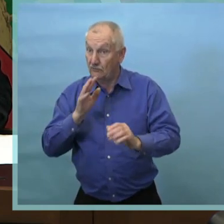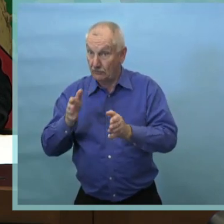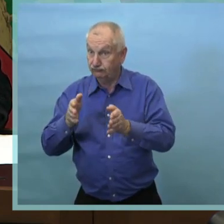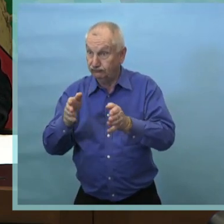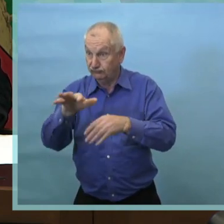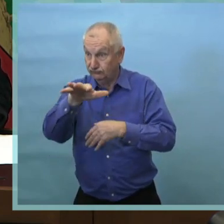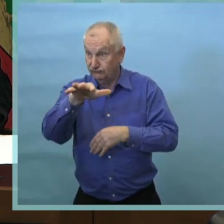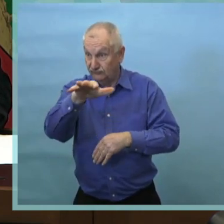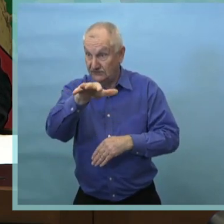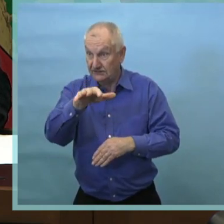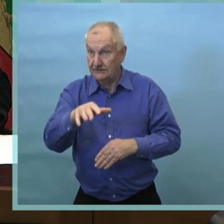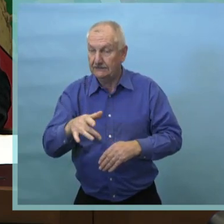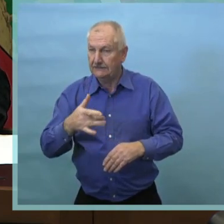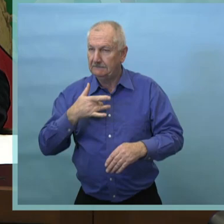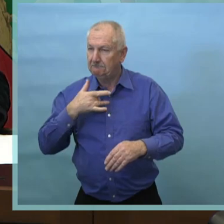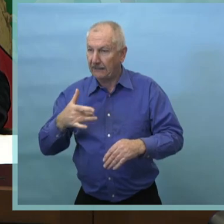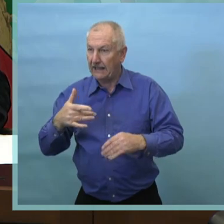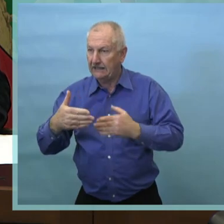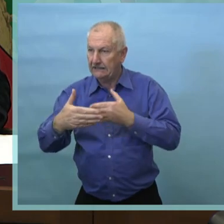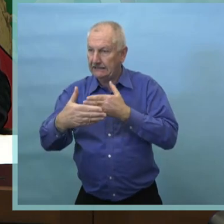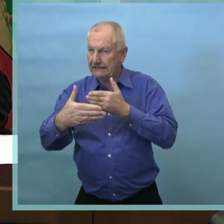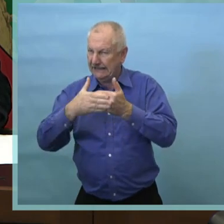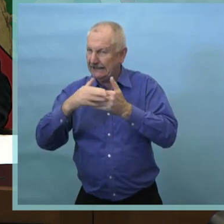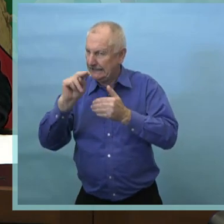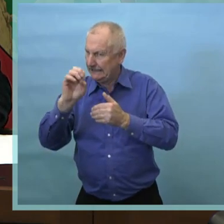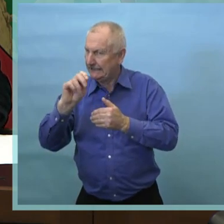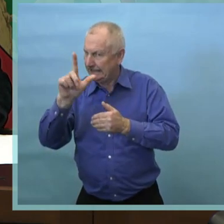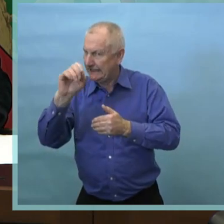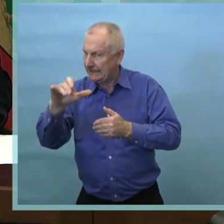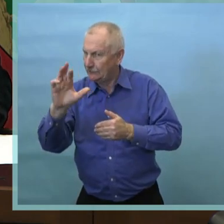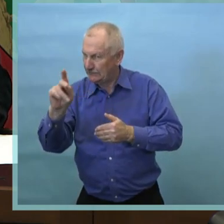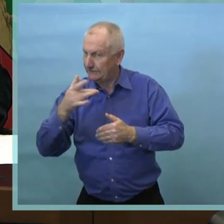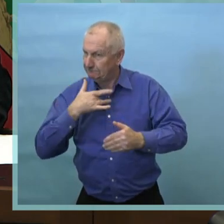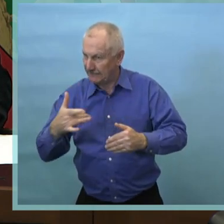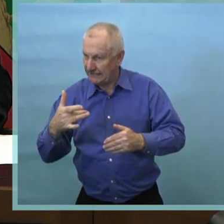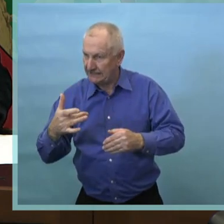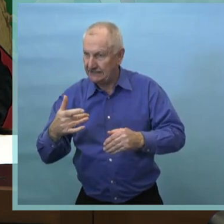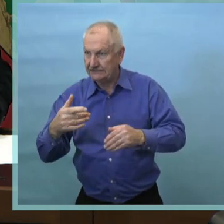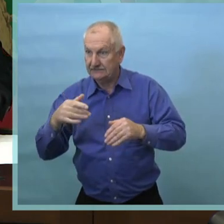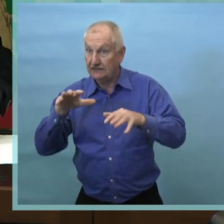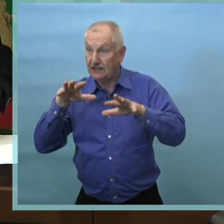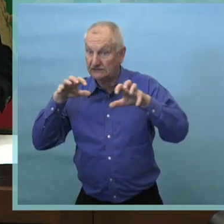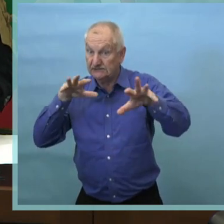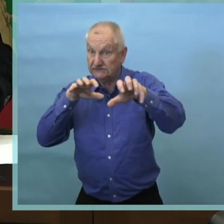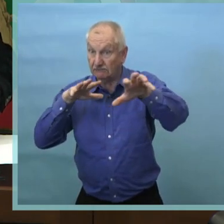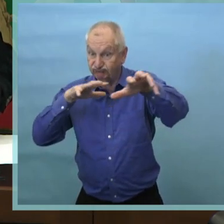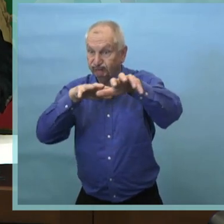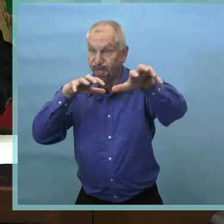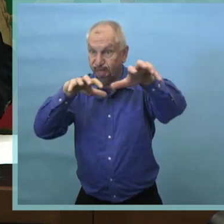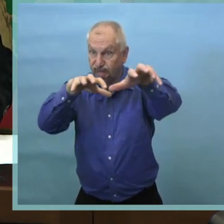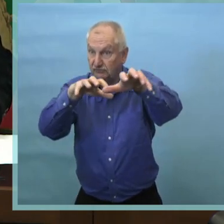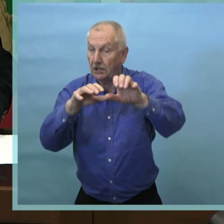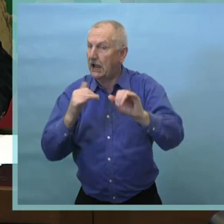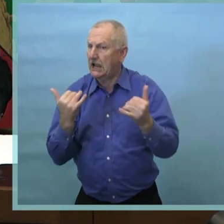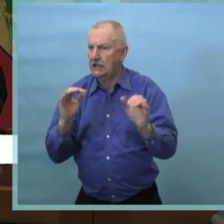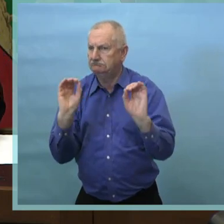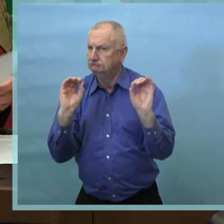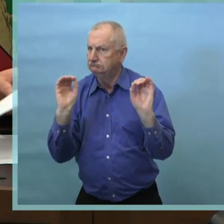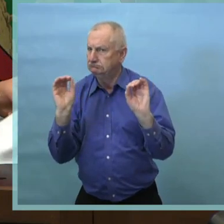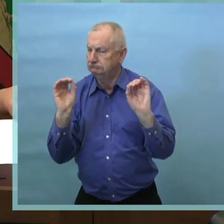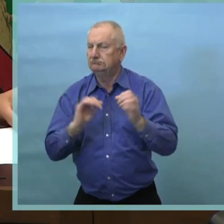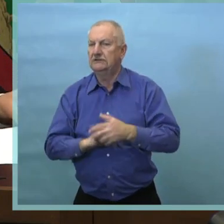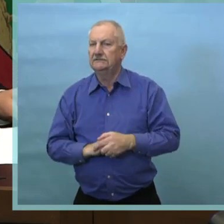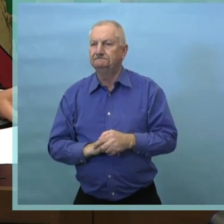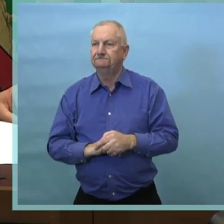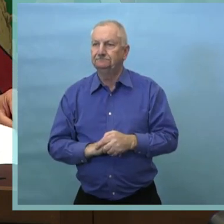normally get a lot of the ice damming, there are no issues there right now. So no further issues at this time north of